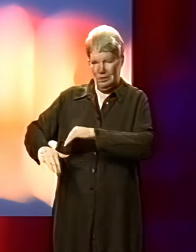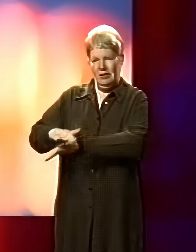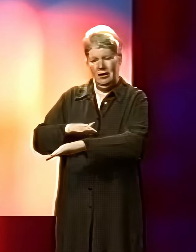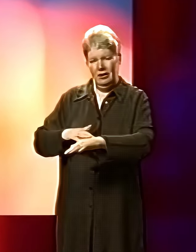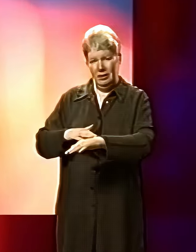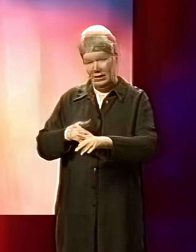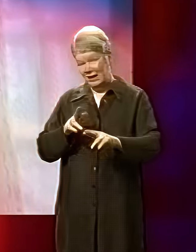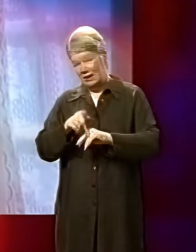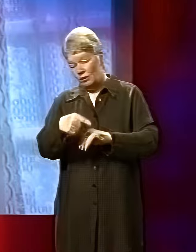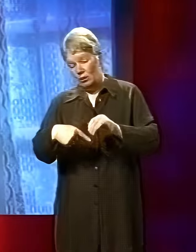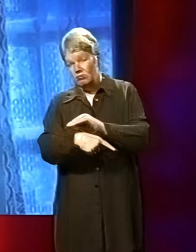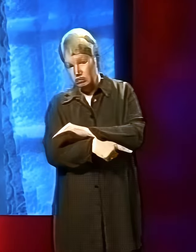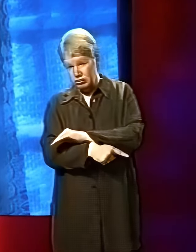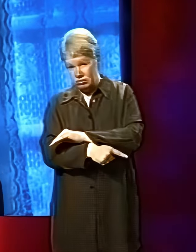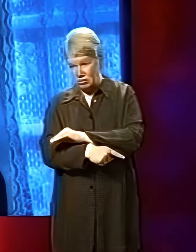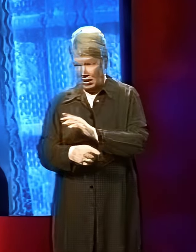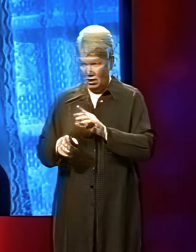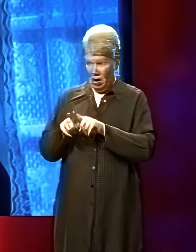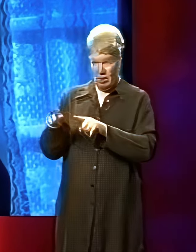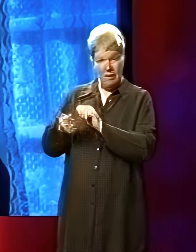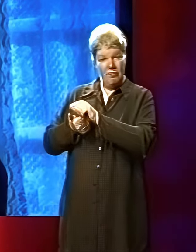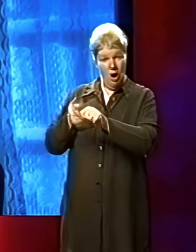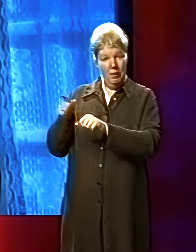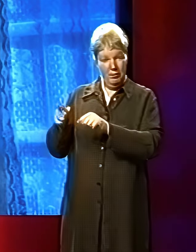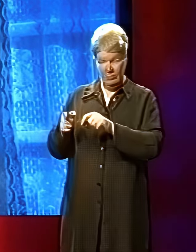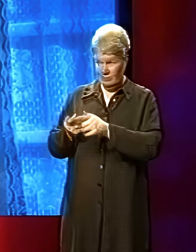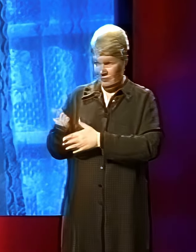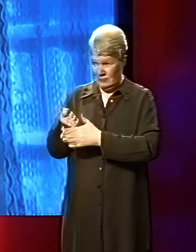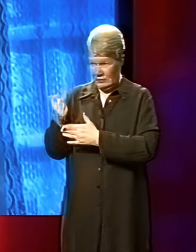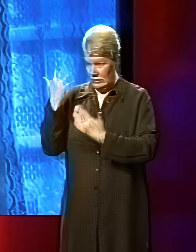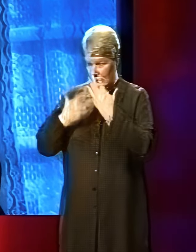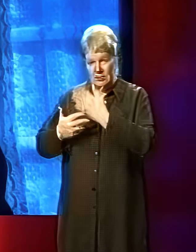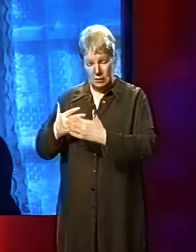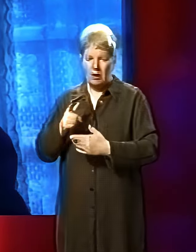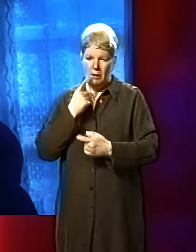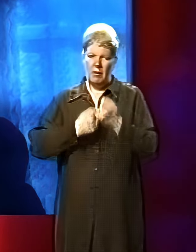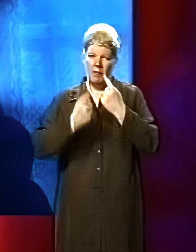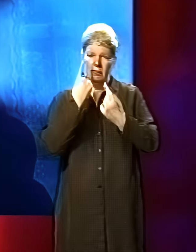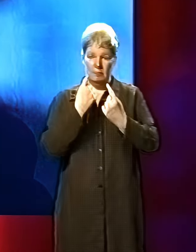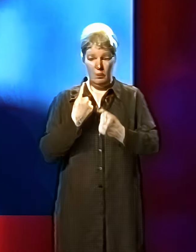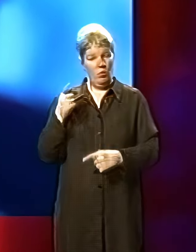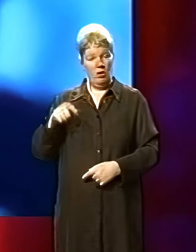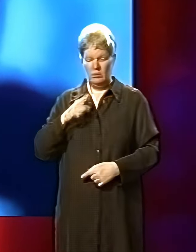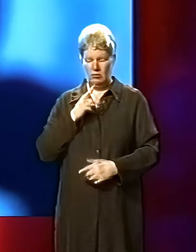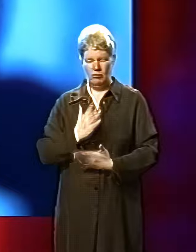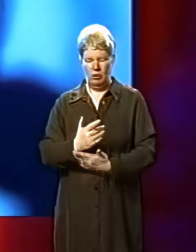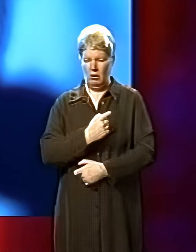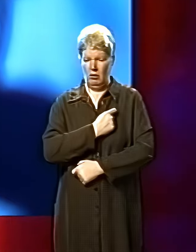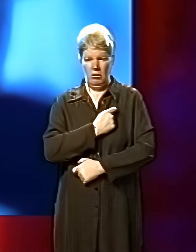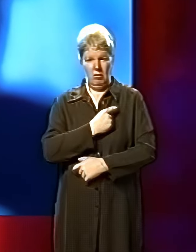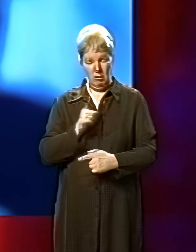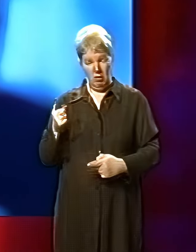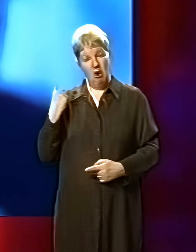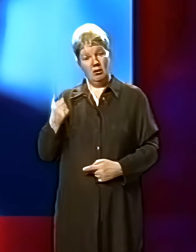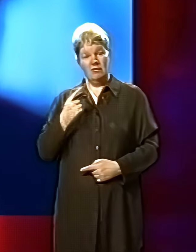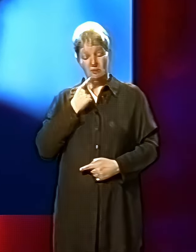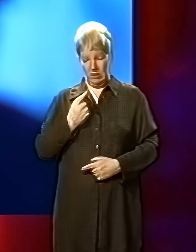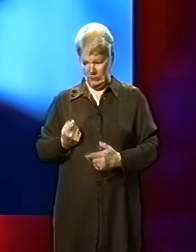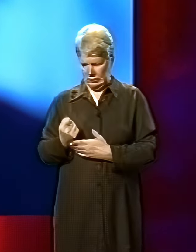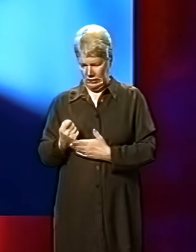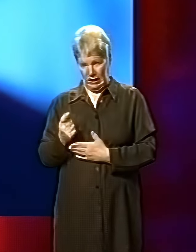Getting into debt with a company like Brighthouse can be a worrying experience, but one customer found it terrifying. When she fell behind